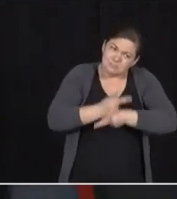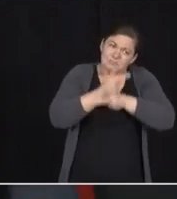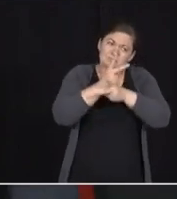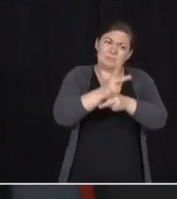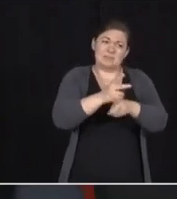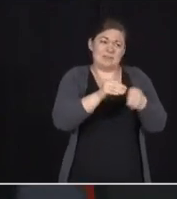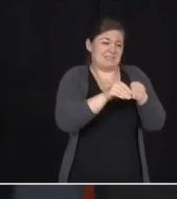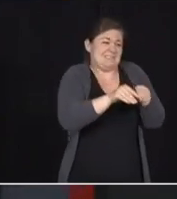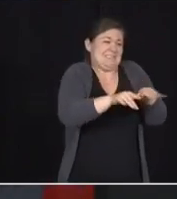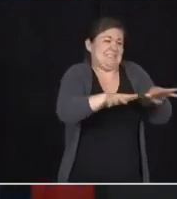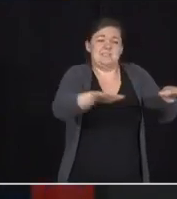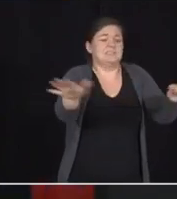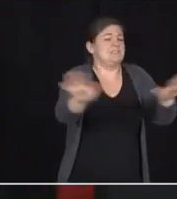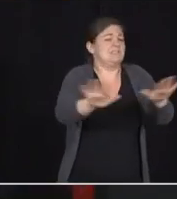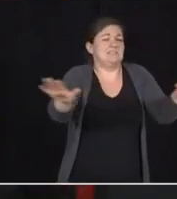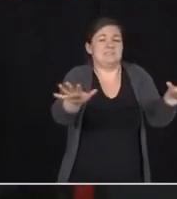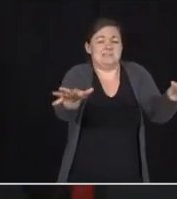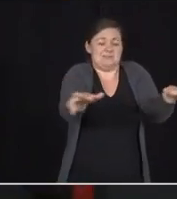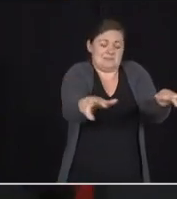spread.